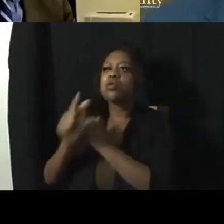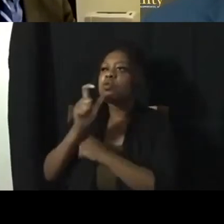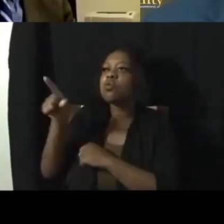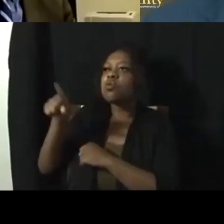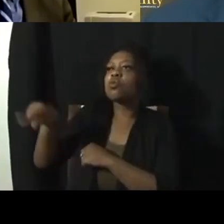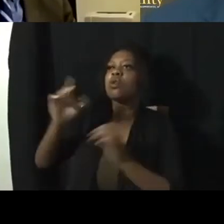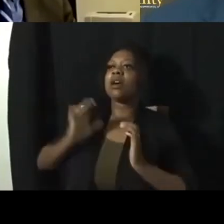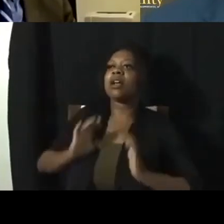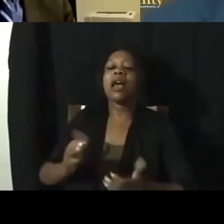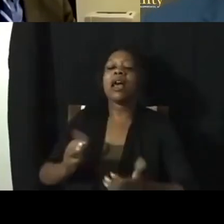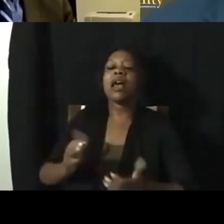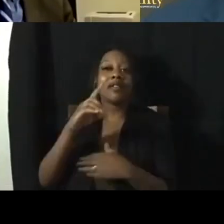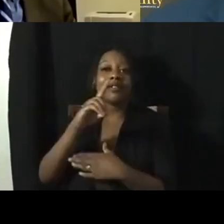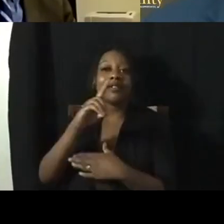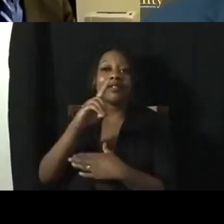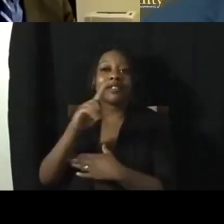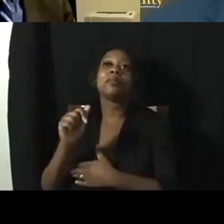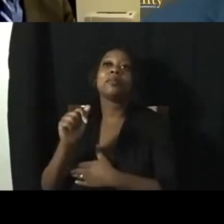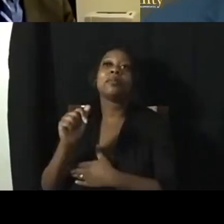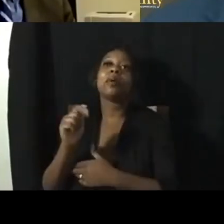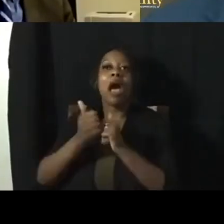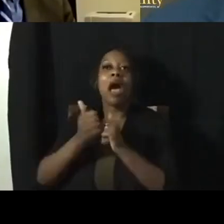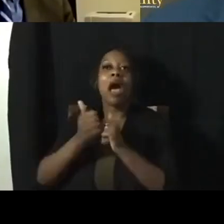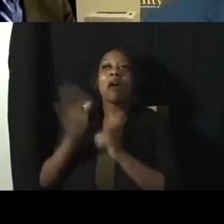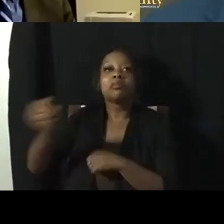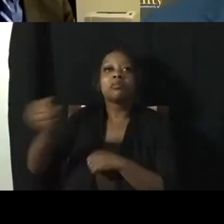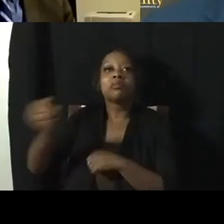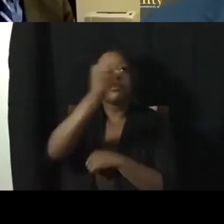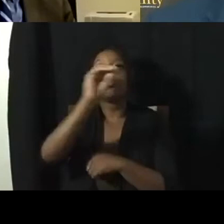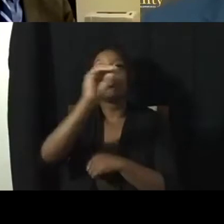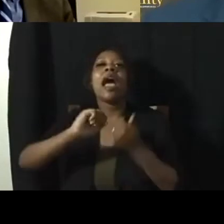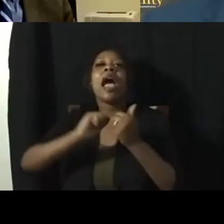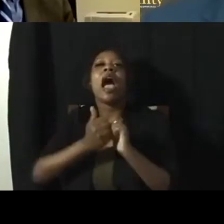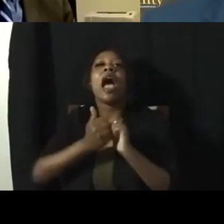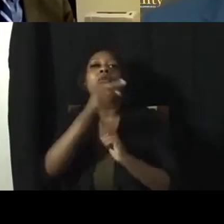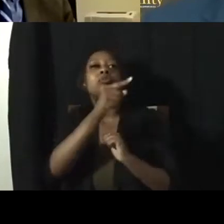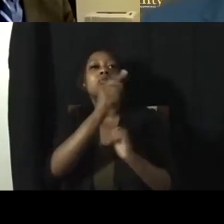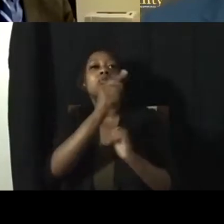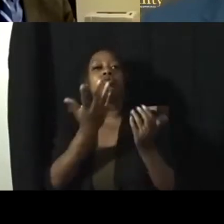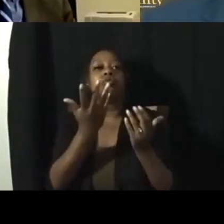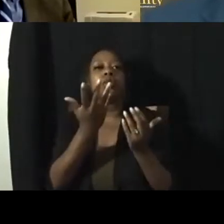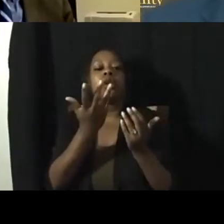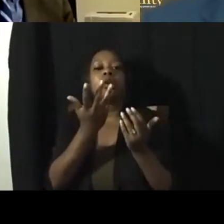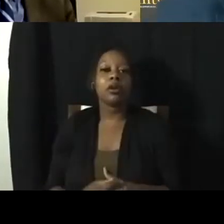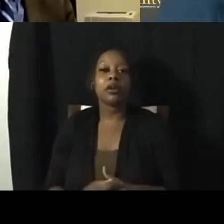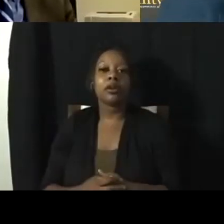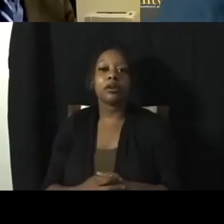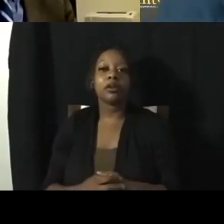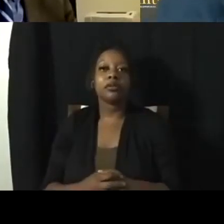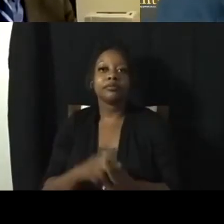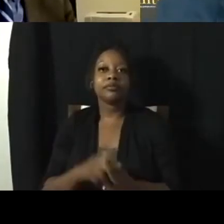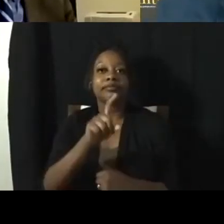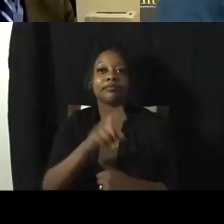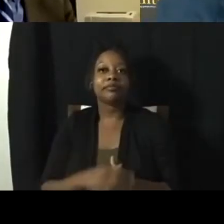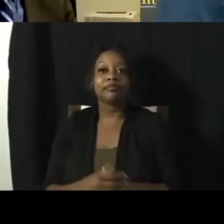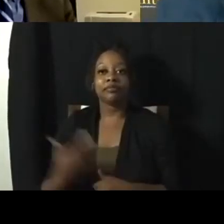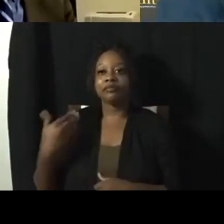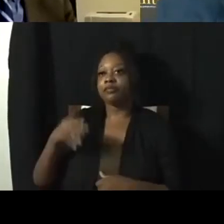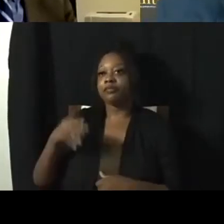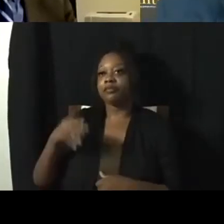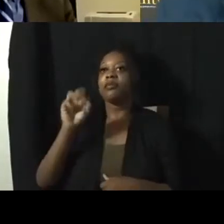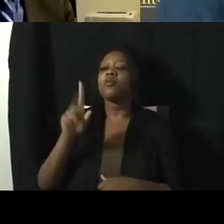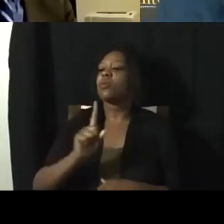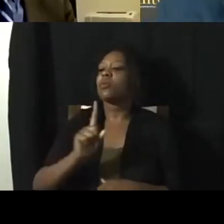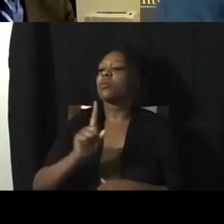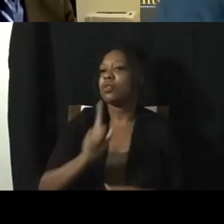you leverage, the metrics that you have to follow to really drive people into the workforce? Absolutely. I think, as you know,